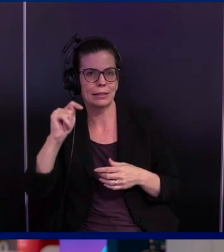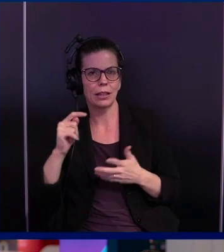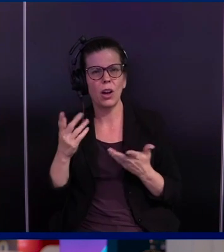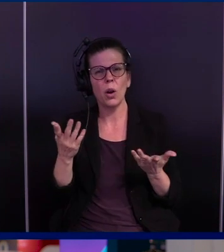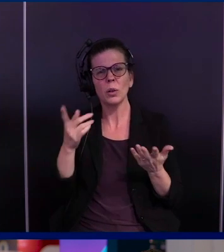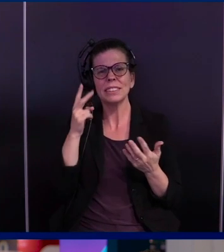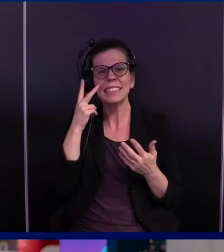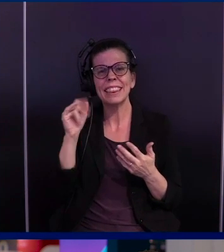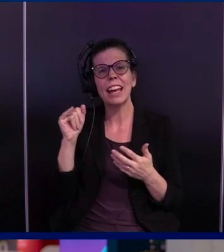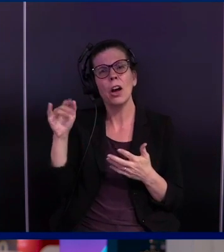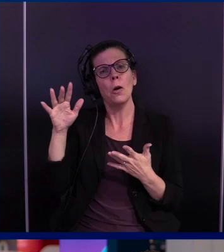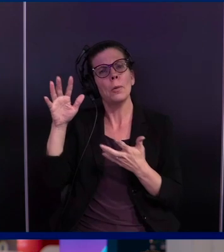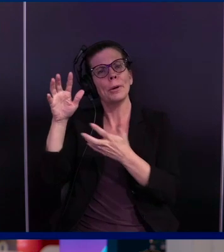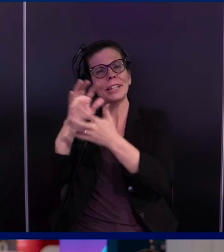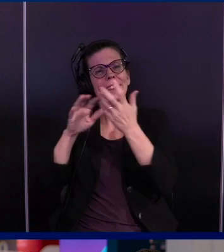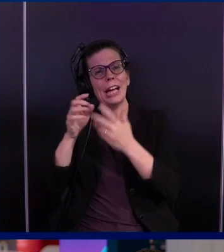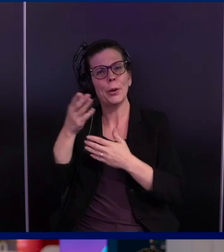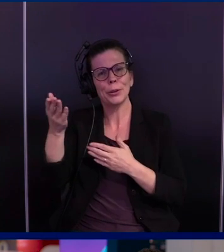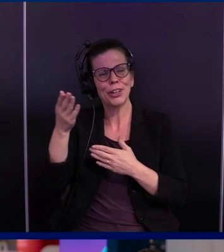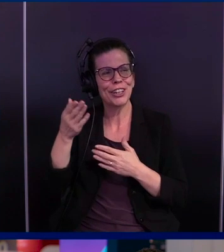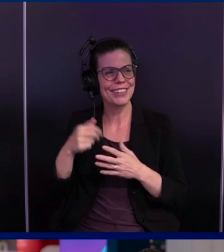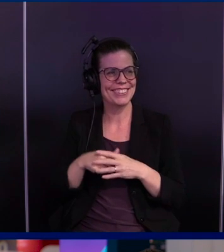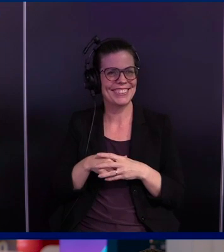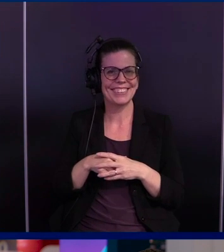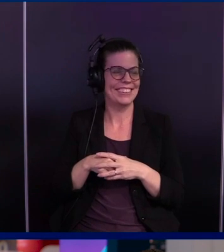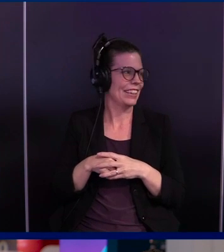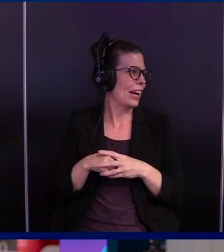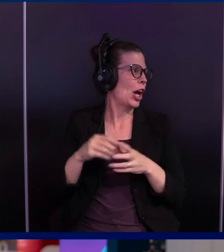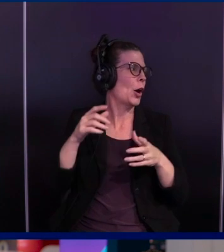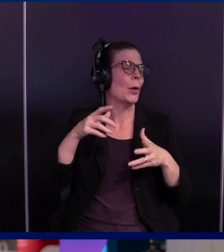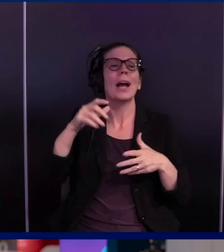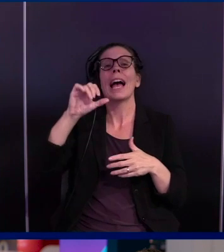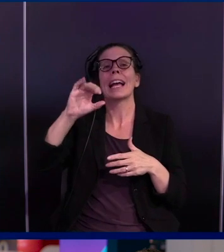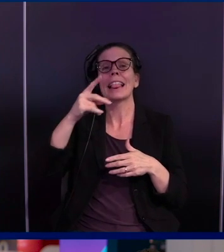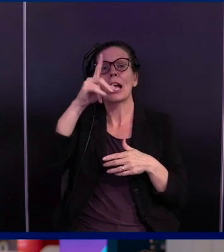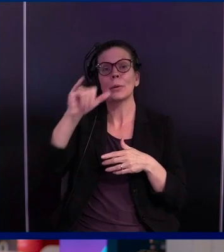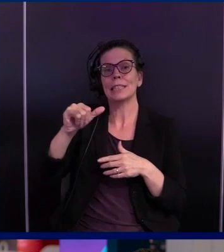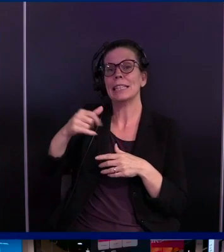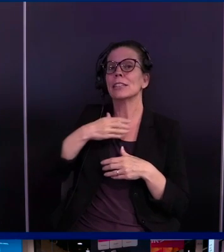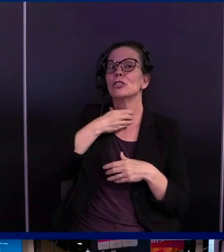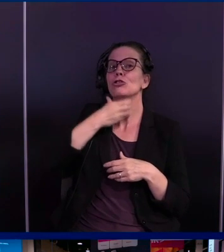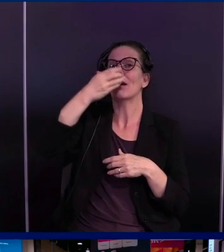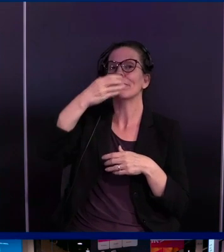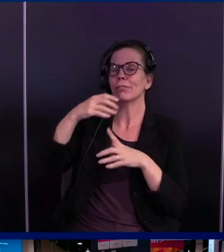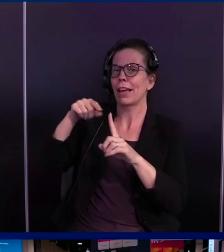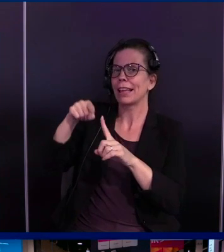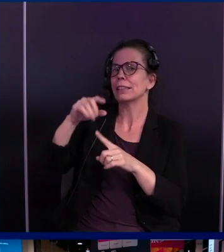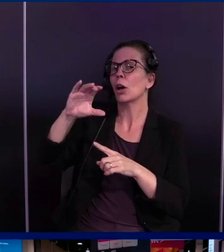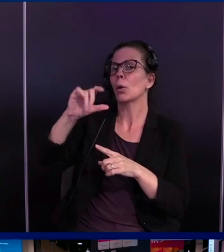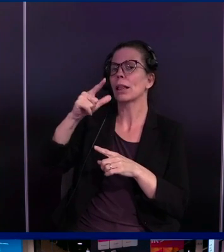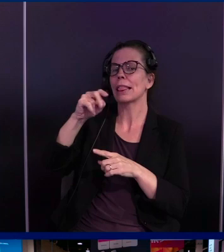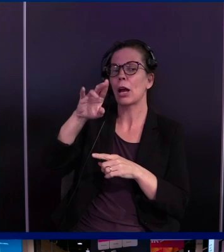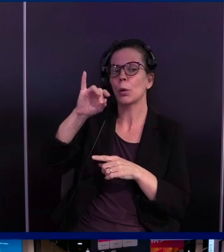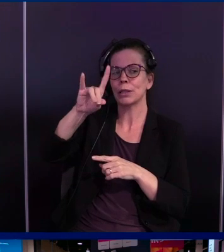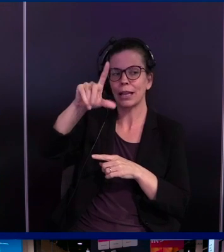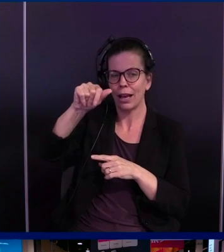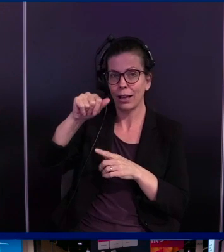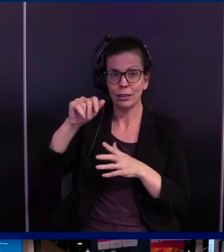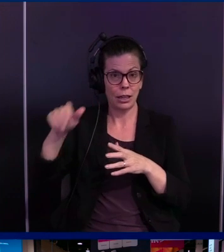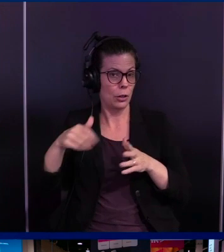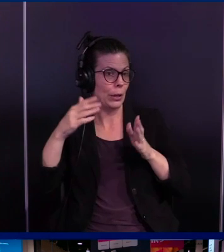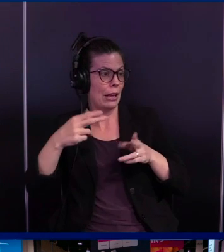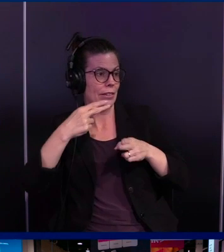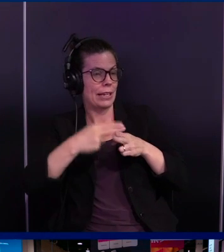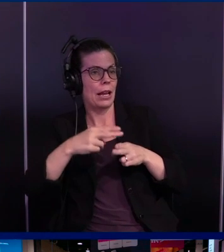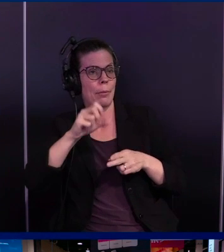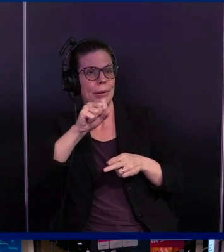Oh, that's Claudia. Oh. The giraffe. Oh, the giraffe has a name. The giraffe has a name, Claudia. Wow. You know who else has a name? Yeah.